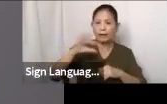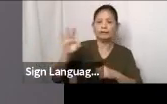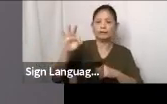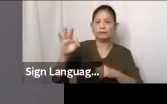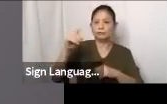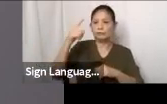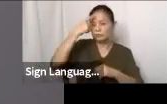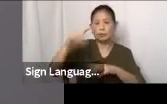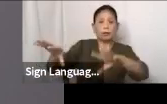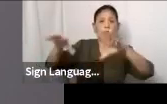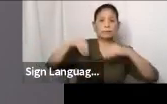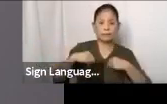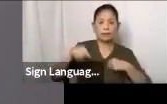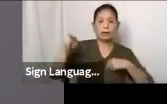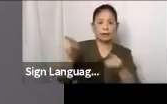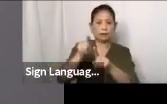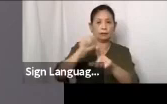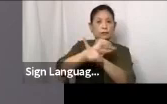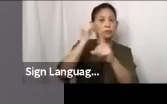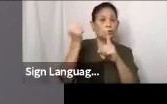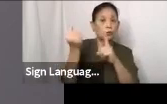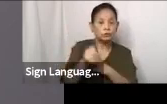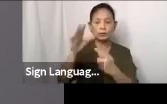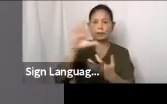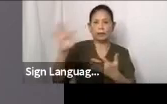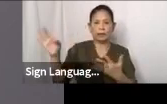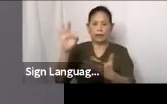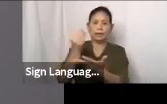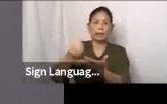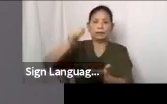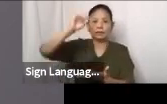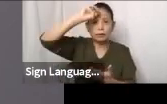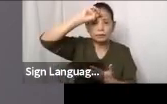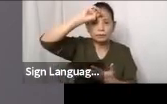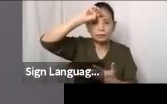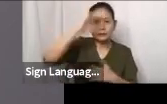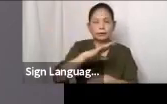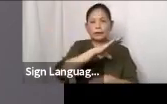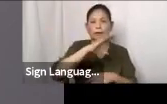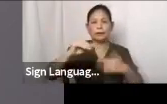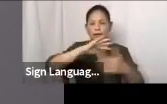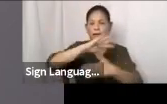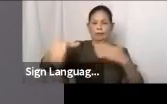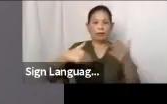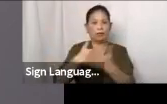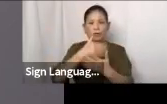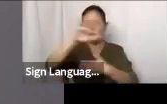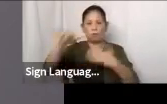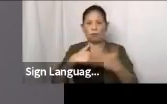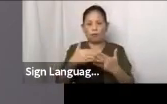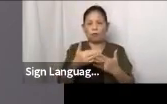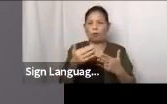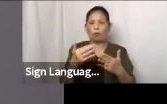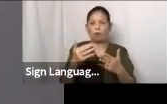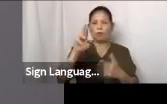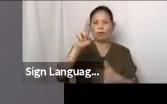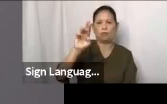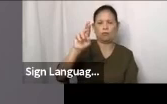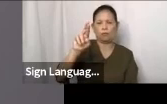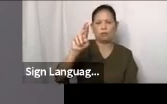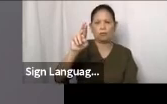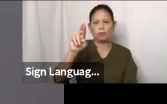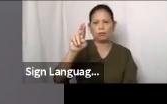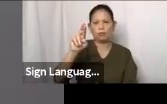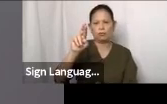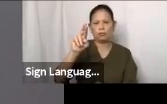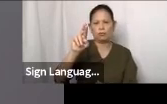socially and educationally backward classes of citizens and extend all kinds of reservation in all